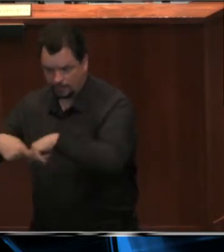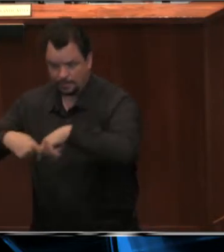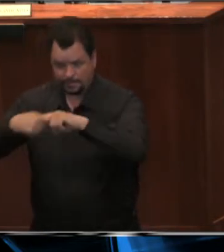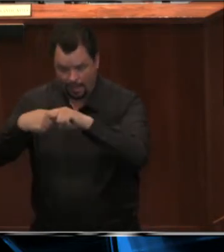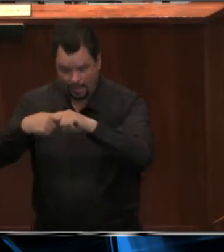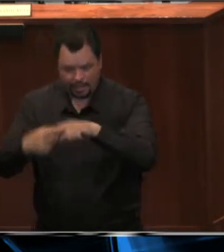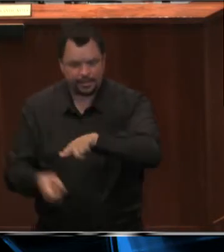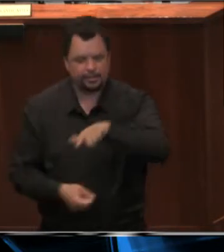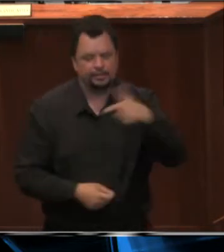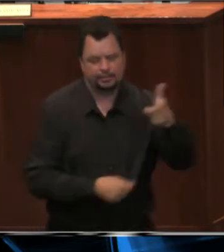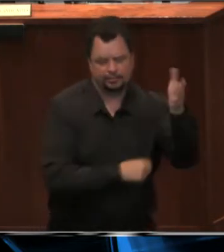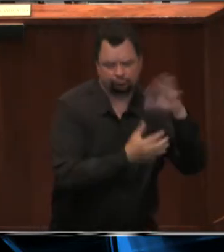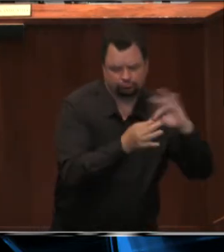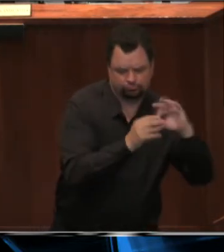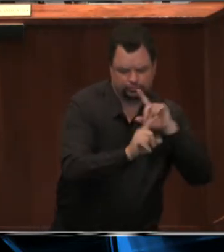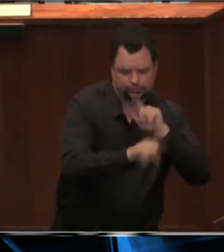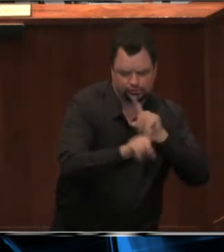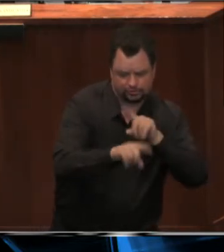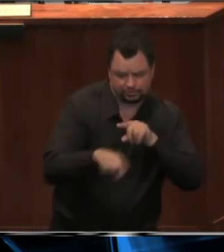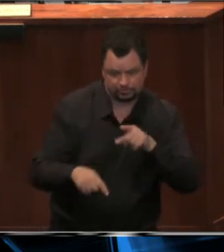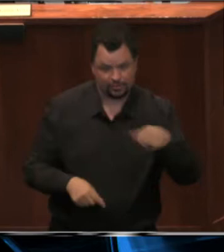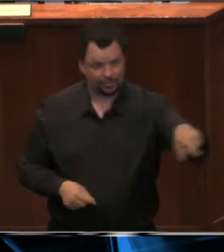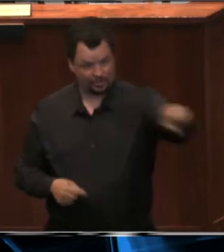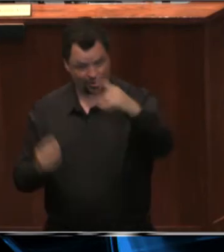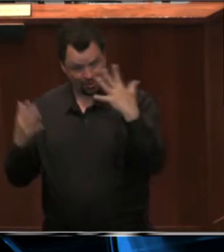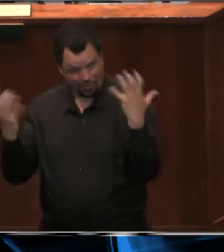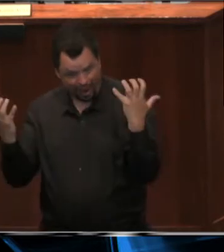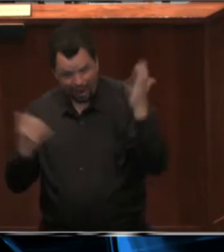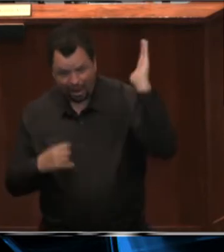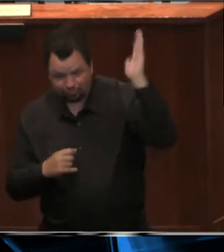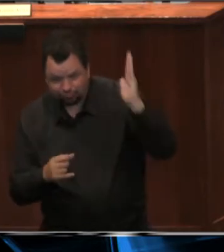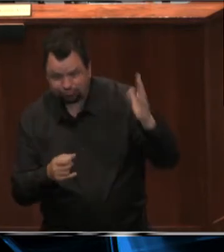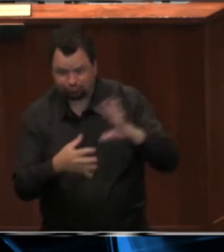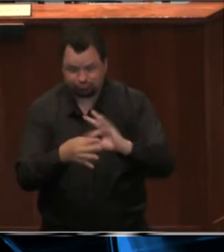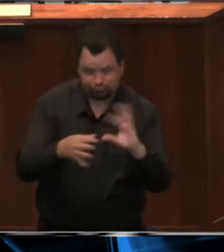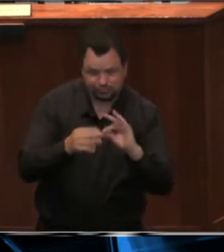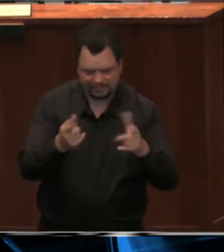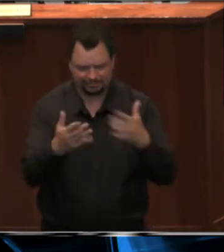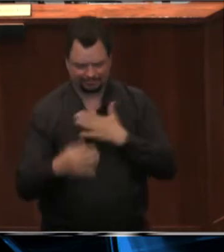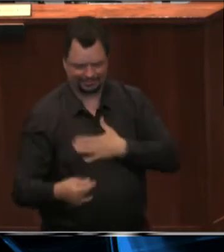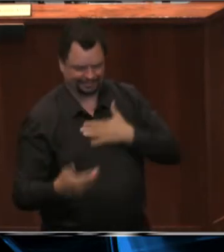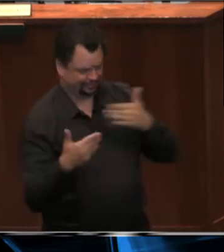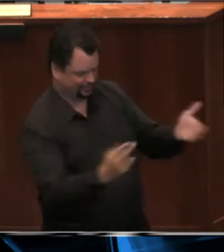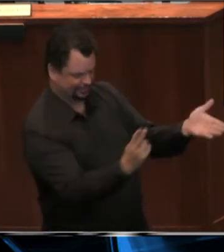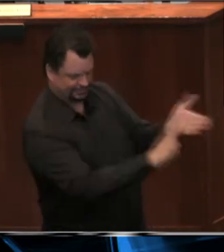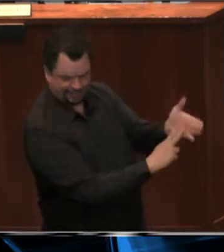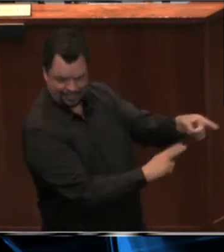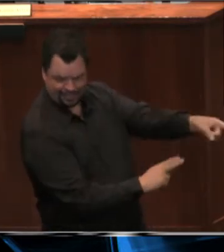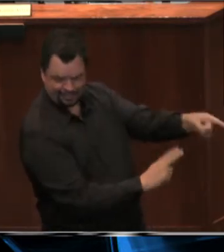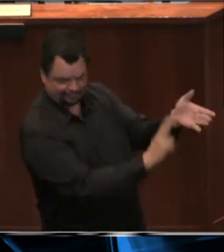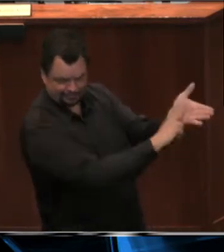And again, what we really appreciate are those of you who have